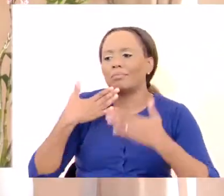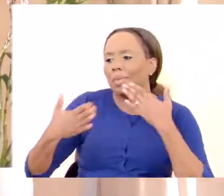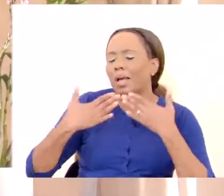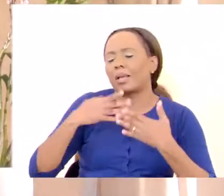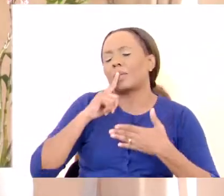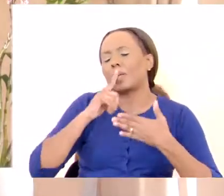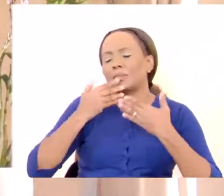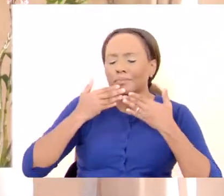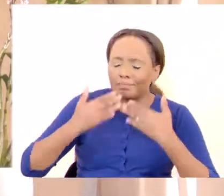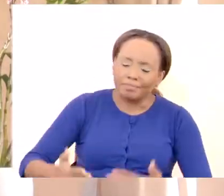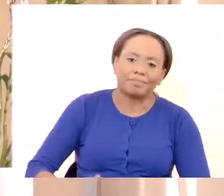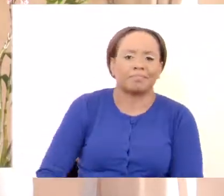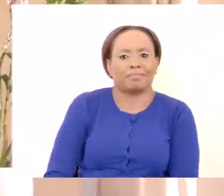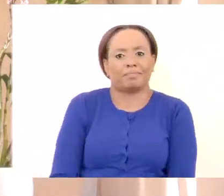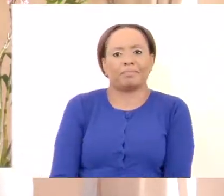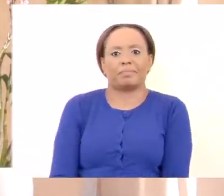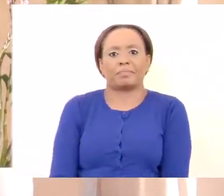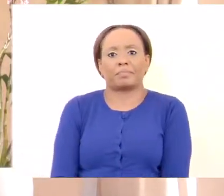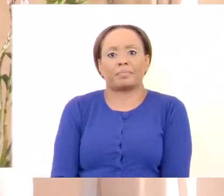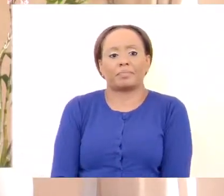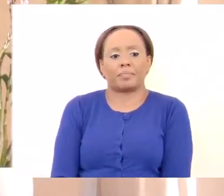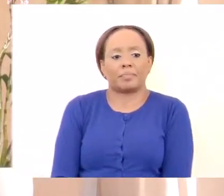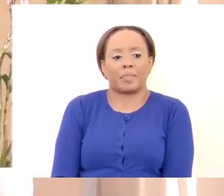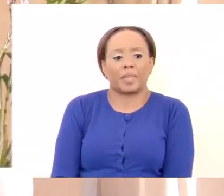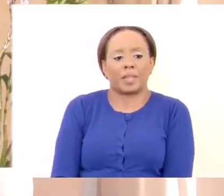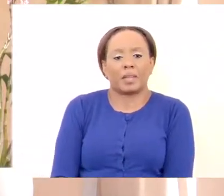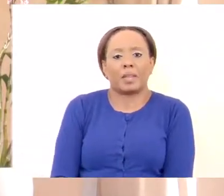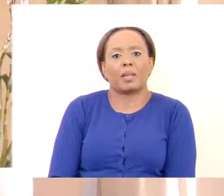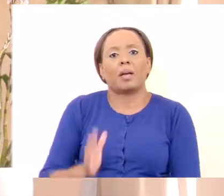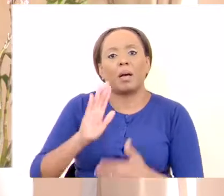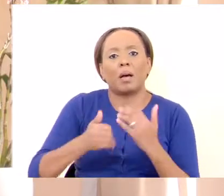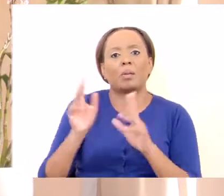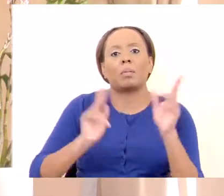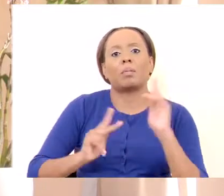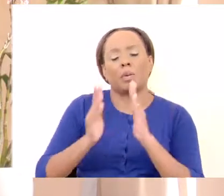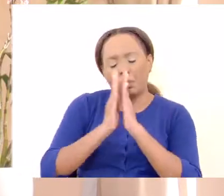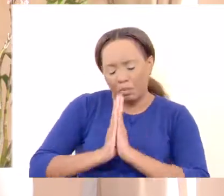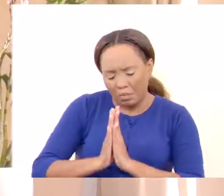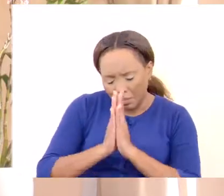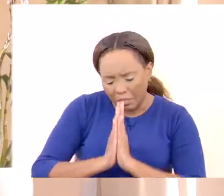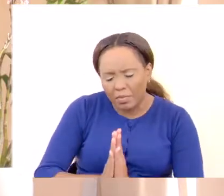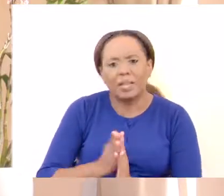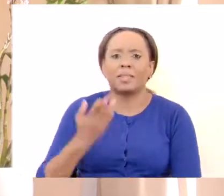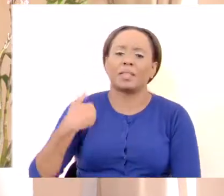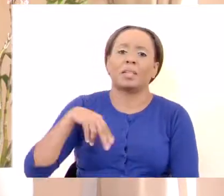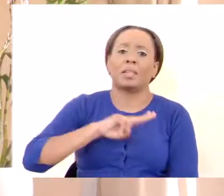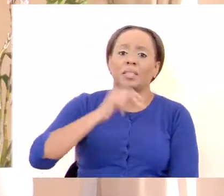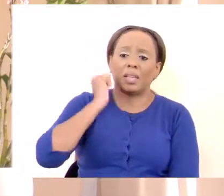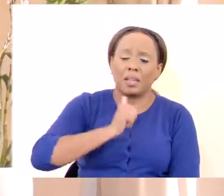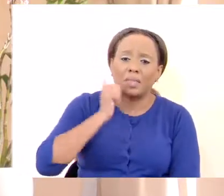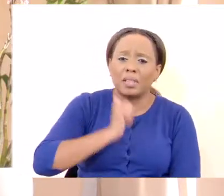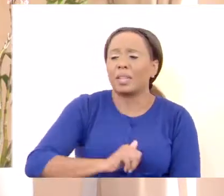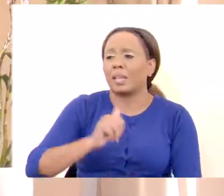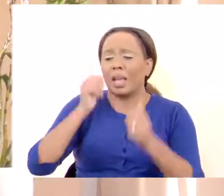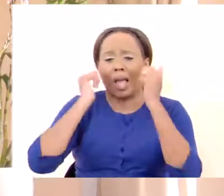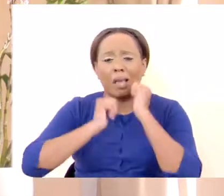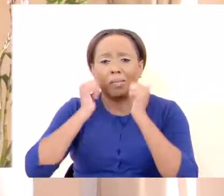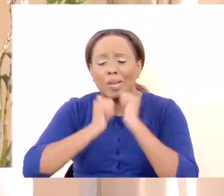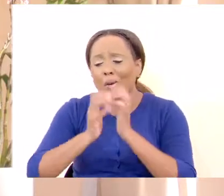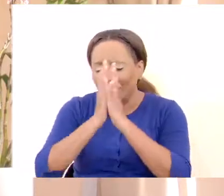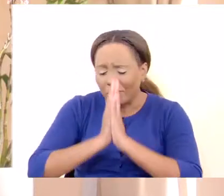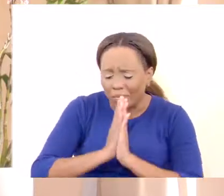thank also Barbadians who have been praying for us, praying for the entire team daily. We also appreciate